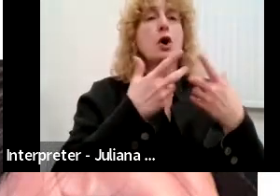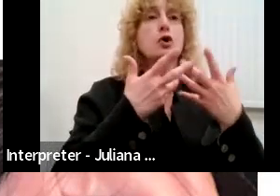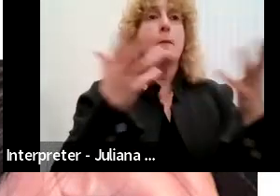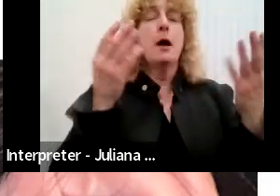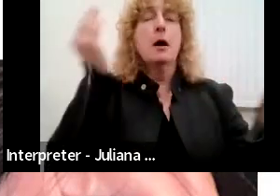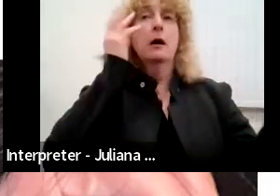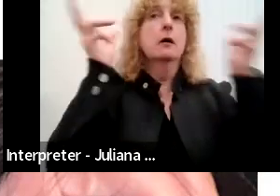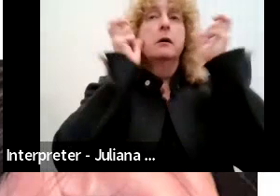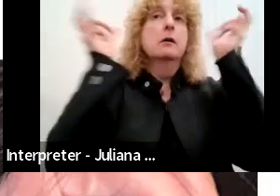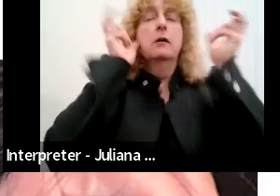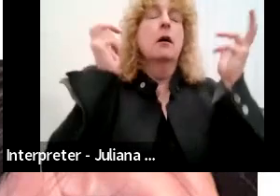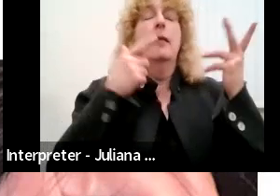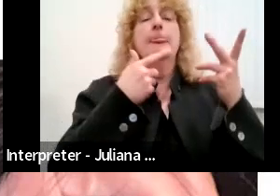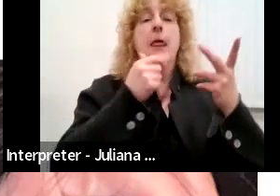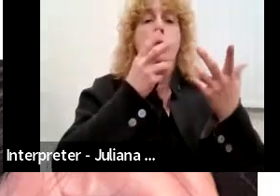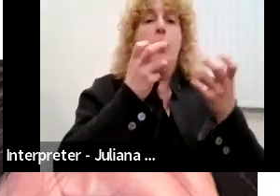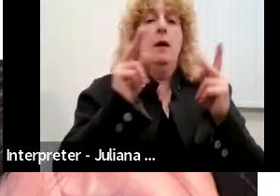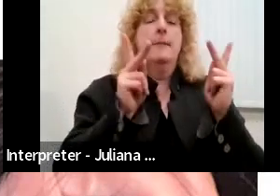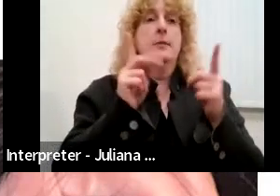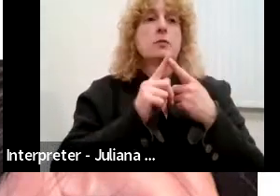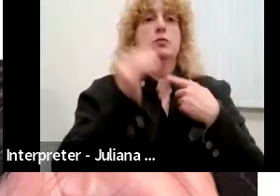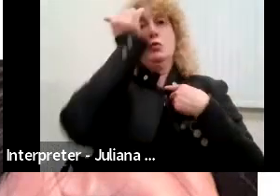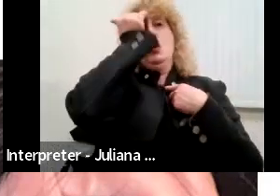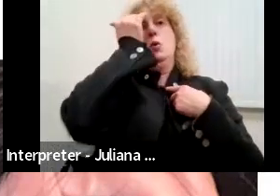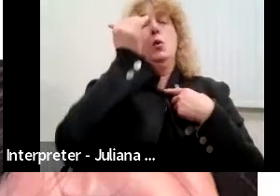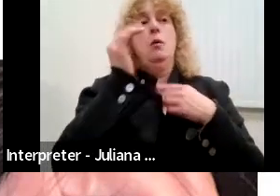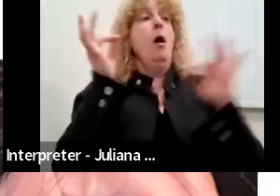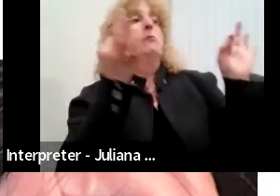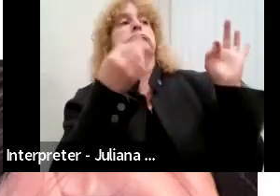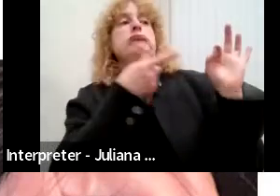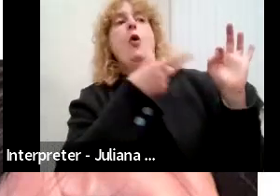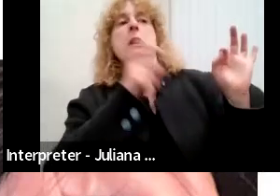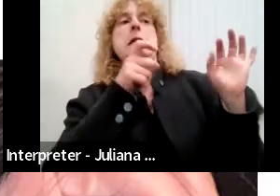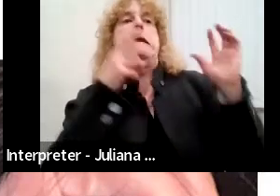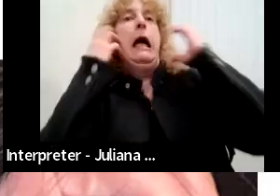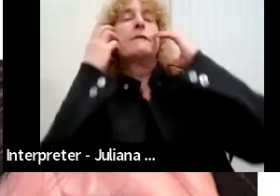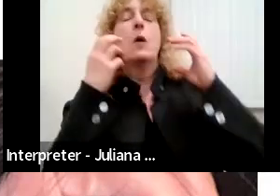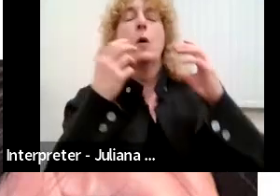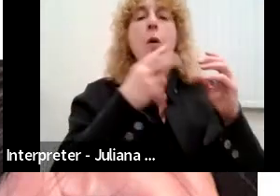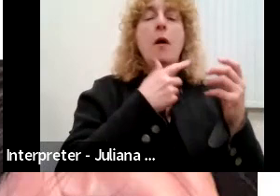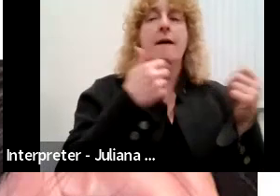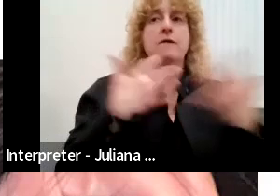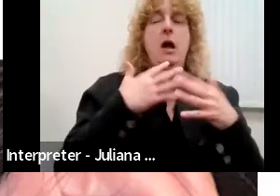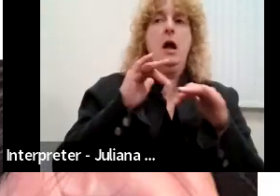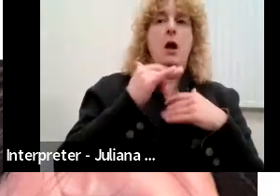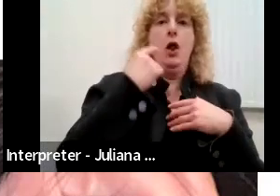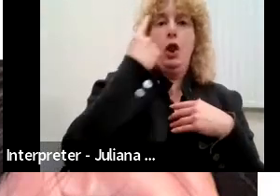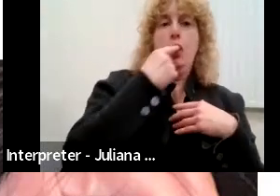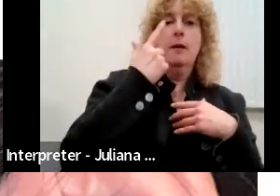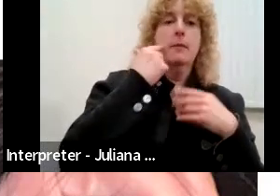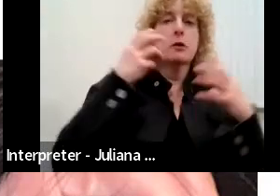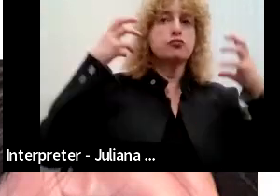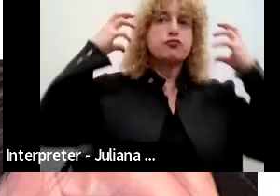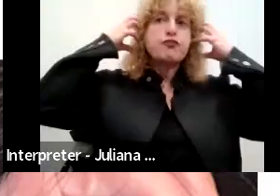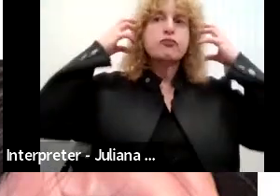because they don't want people to know that they need these headphones, or they are afraid of how it looks because the headphones are